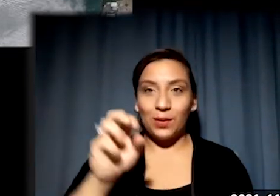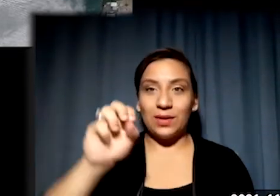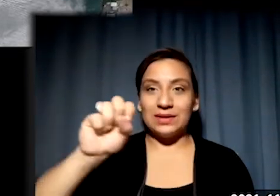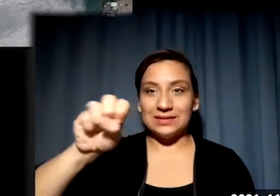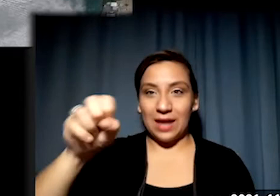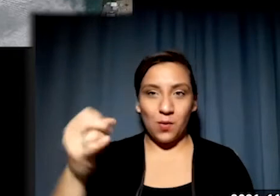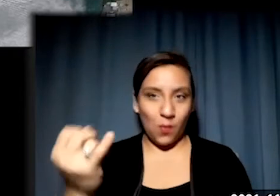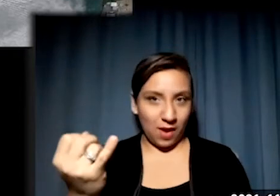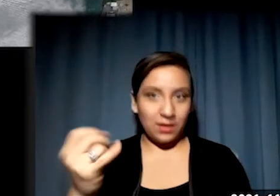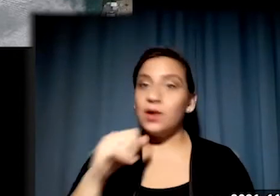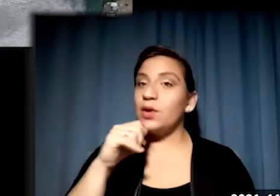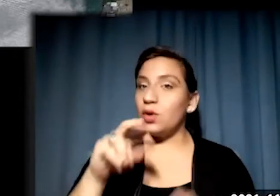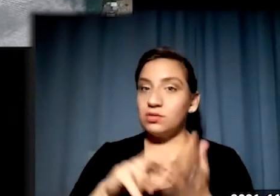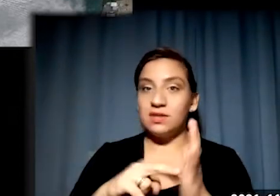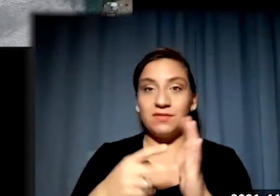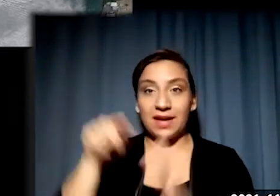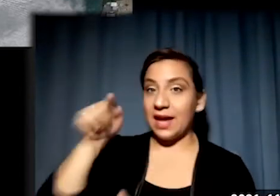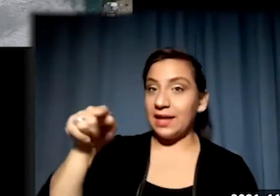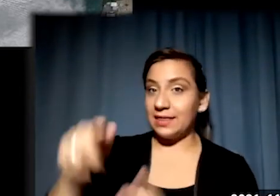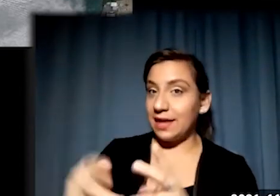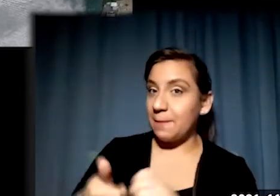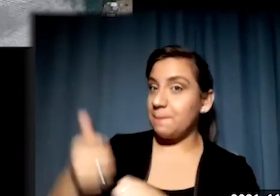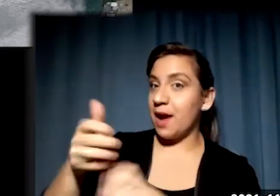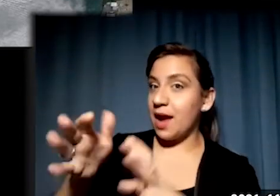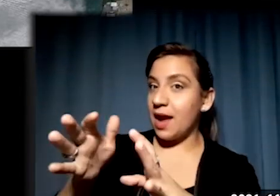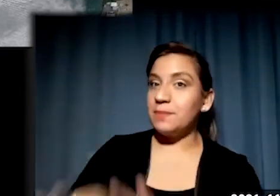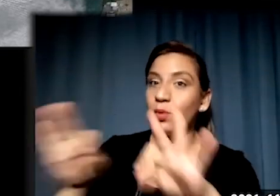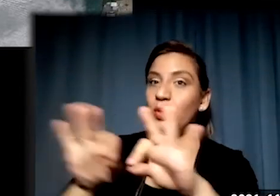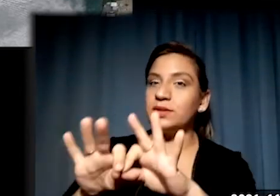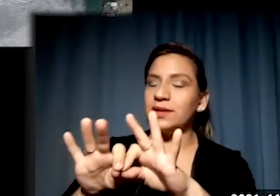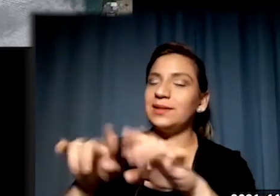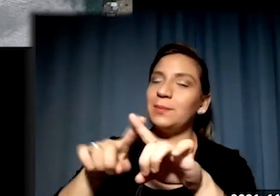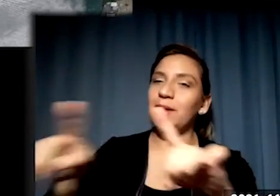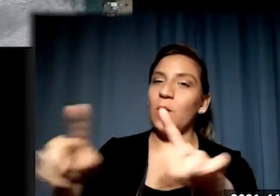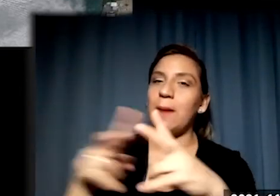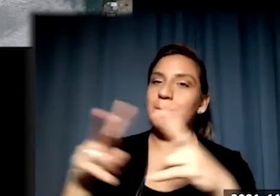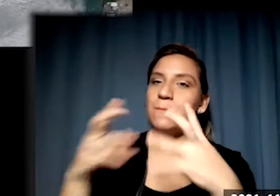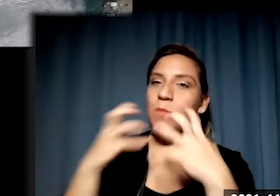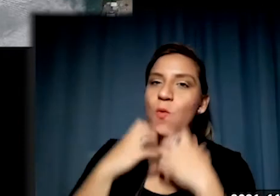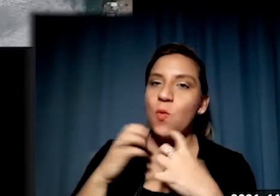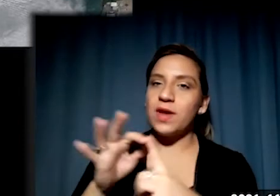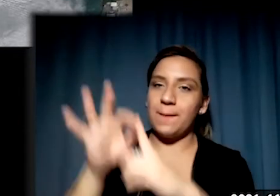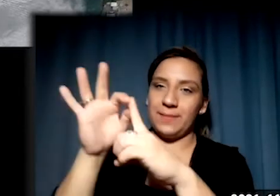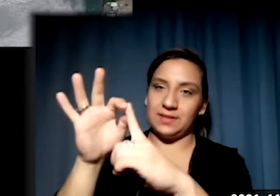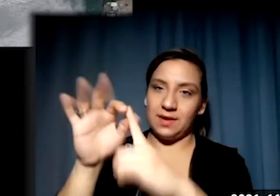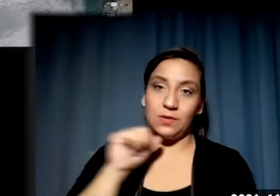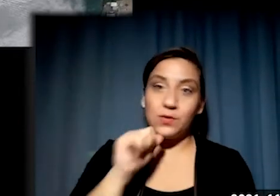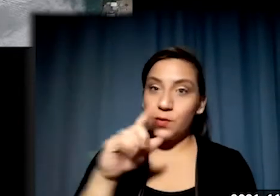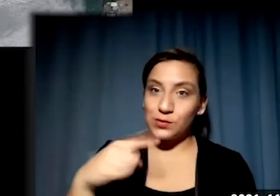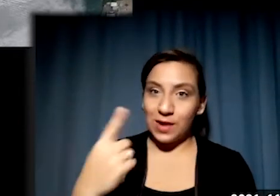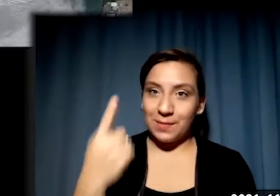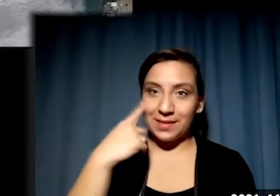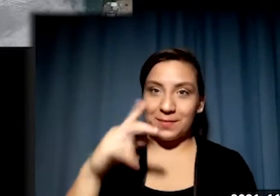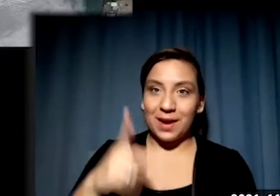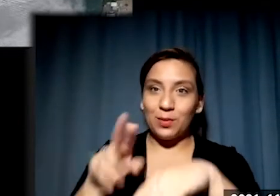indeed something extremely special, not just for Puerto Ricans, but for the world. This